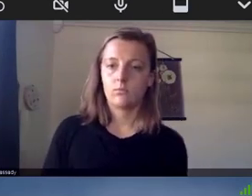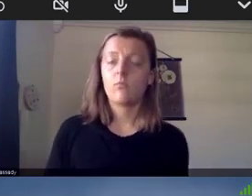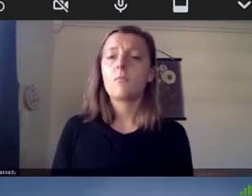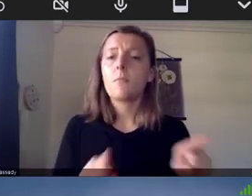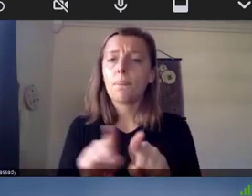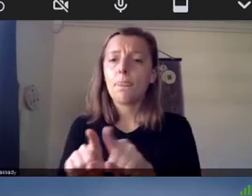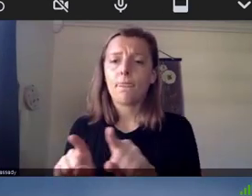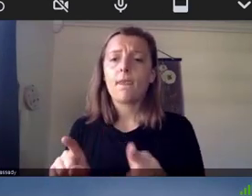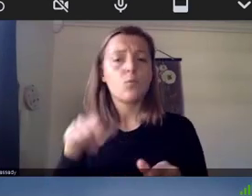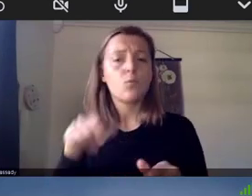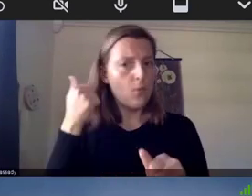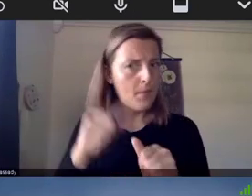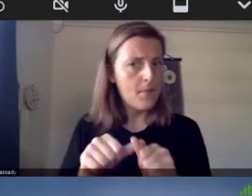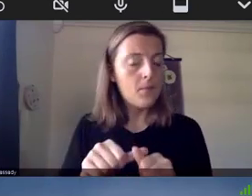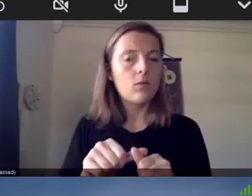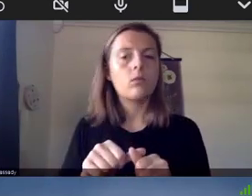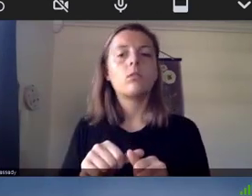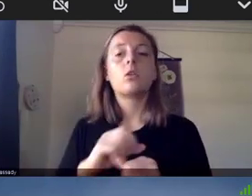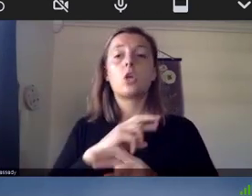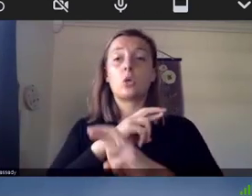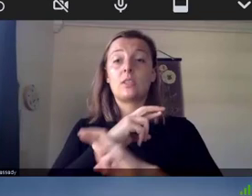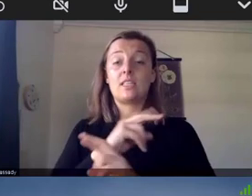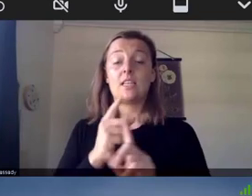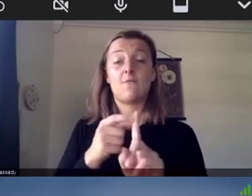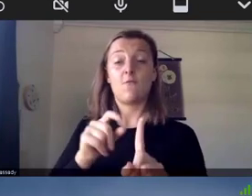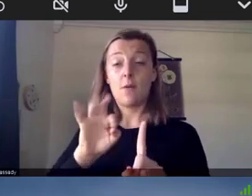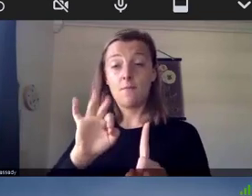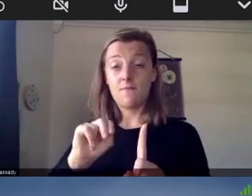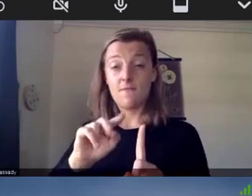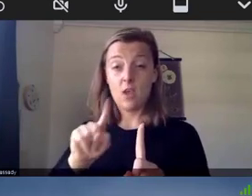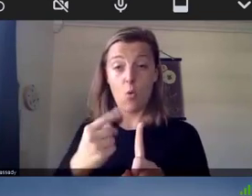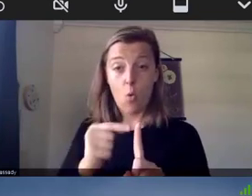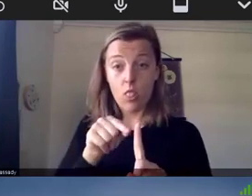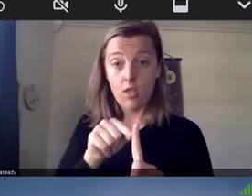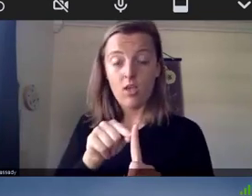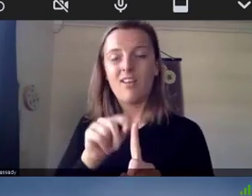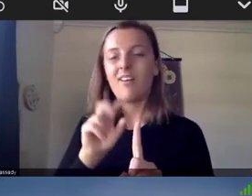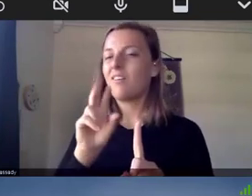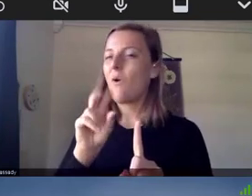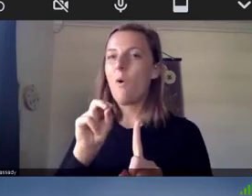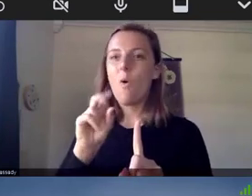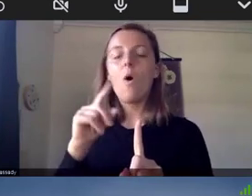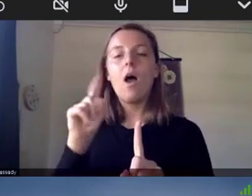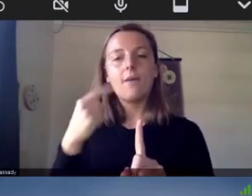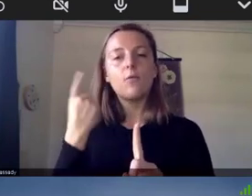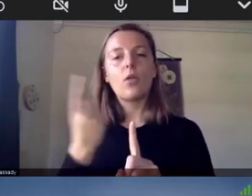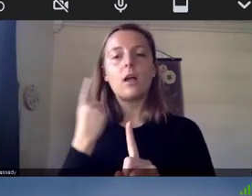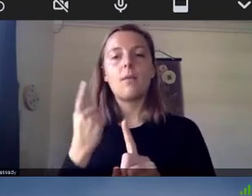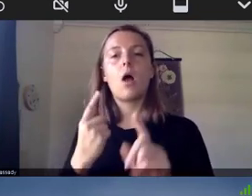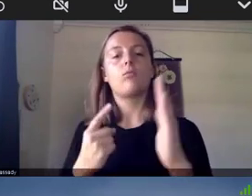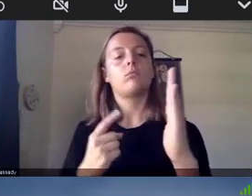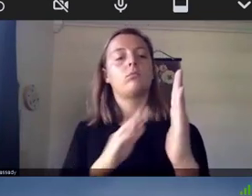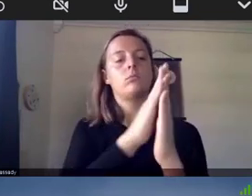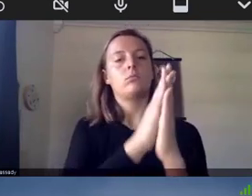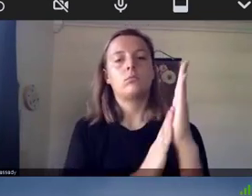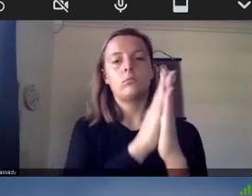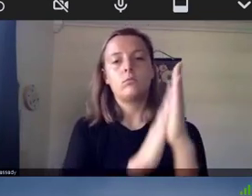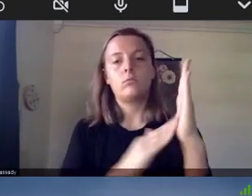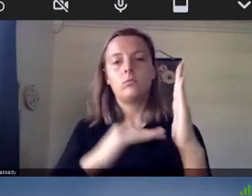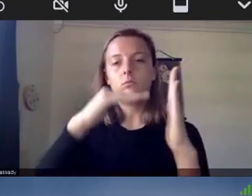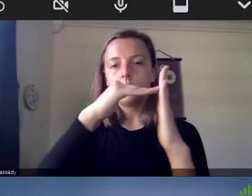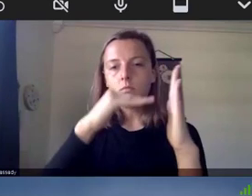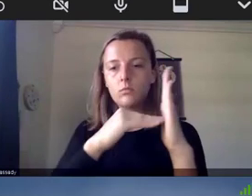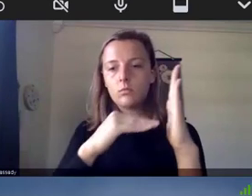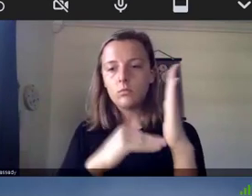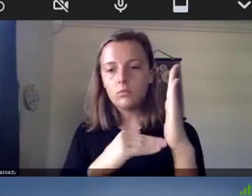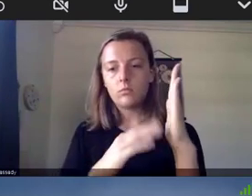the resistance from the exposed part of the base here. It looks like my pointer is not doing the spotlight part, but hopefully you can still see